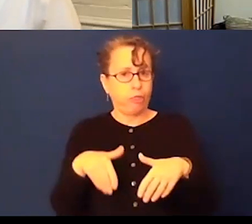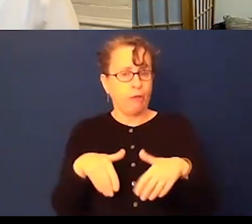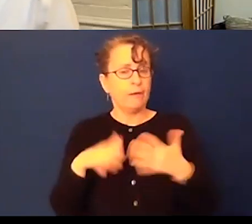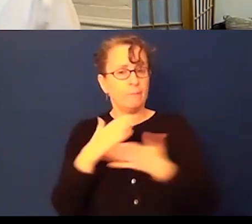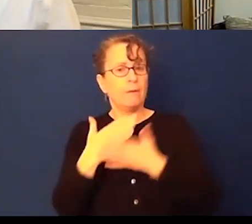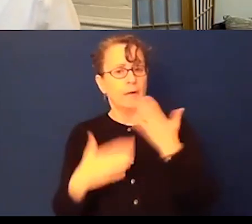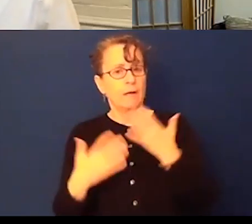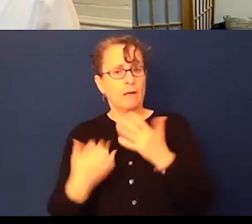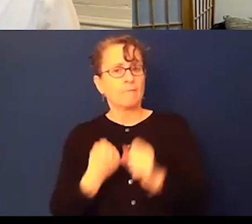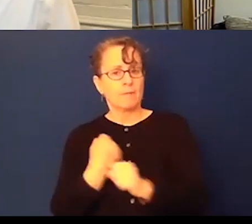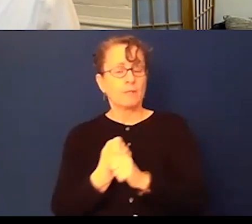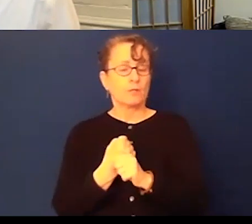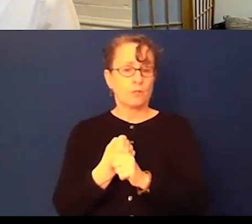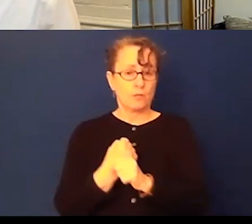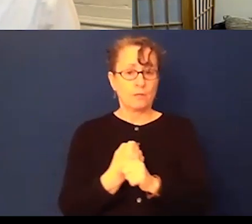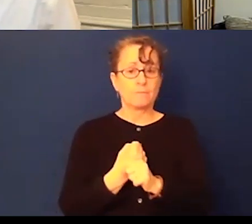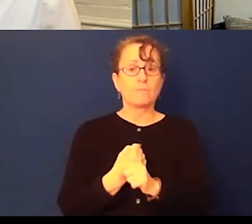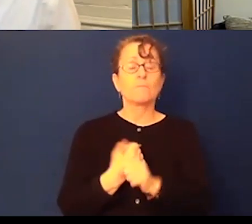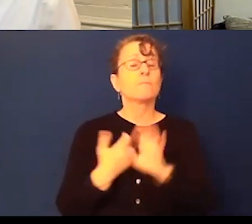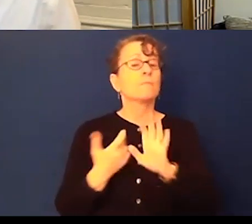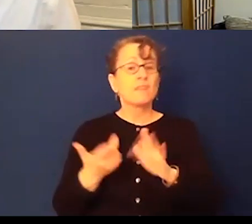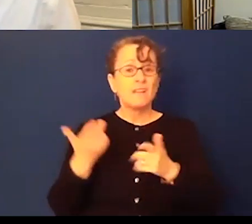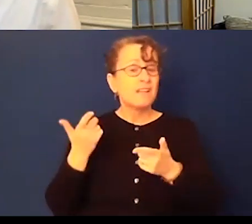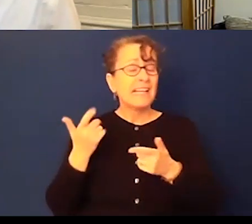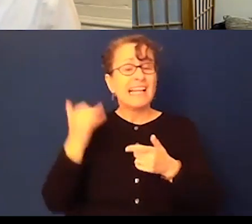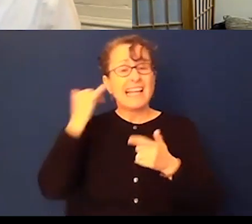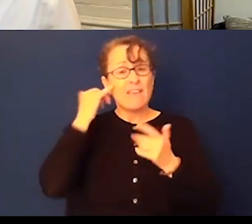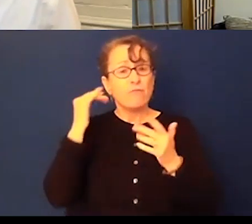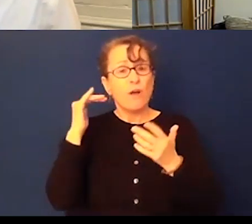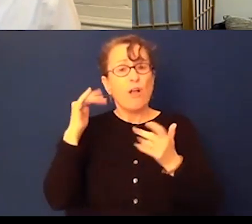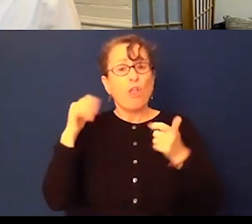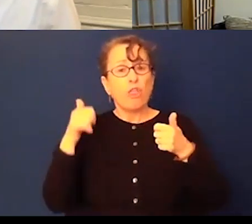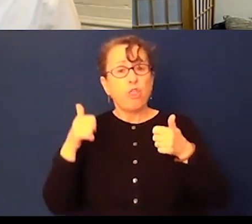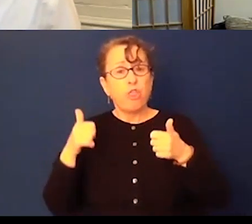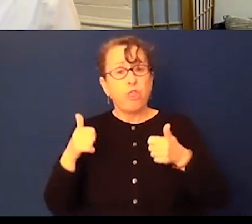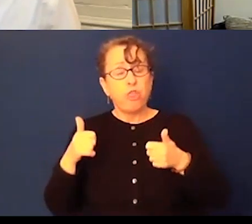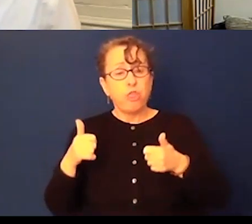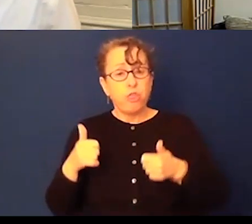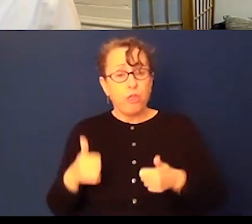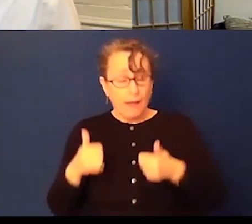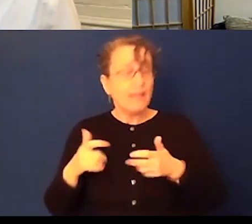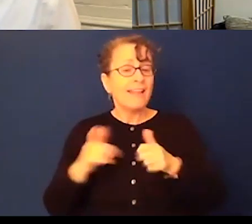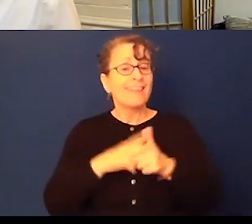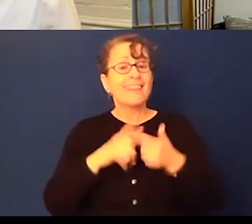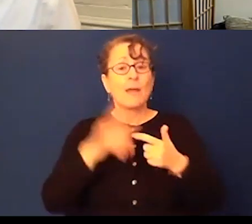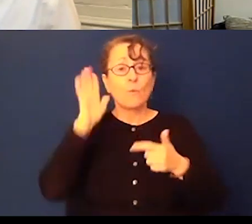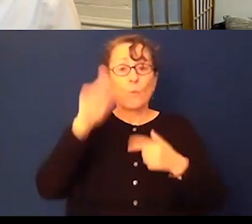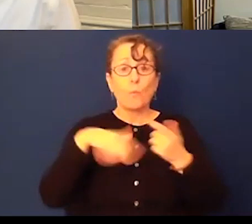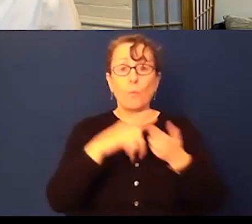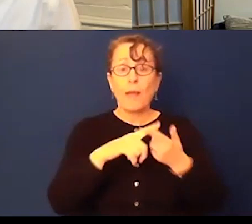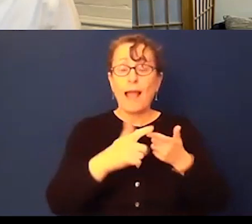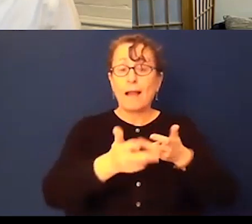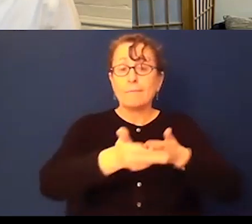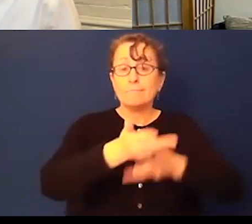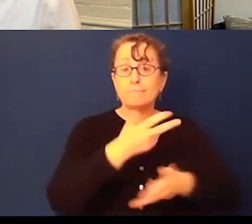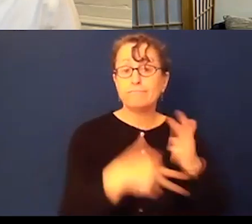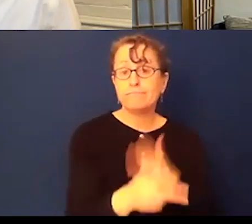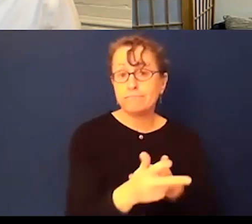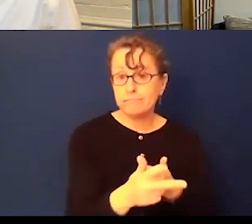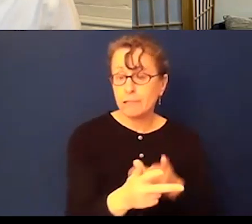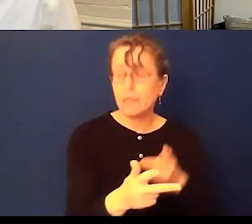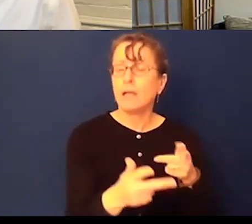used when the next purchase comes along. You know, the life expectancy of the planer is probably outlast the